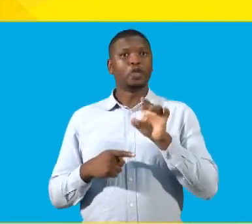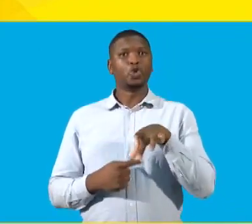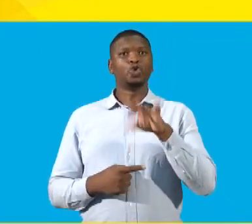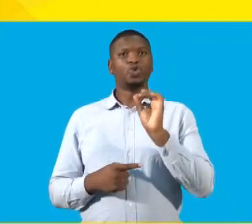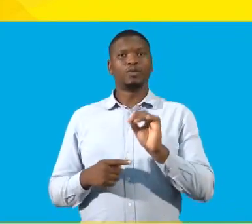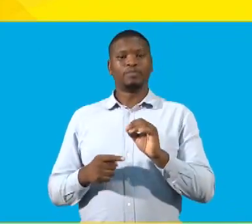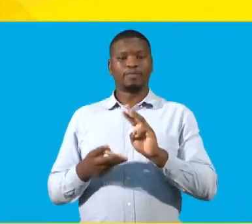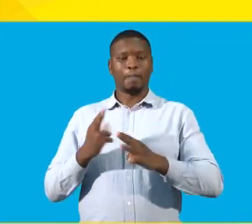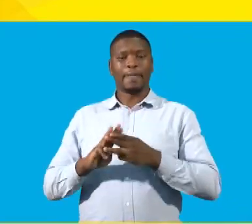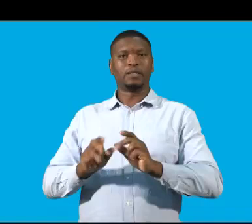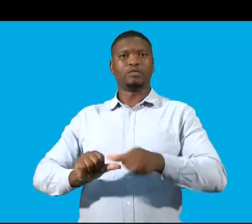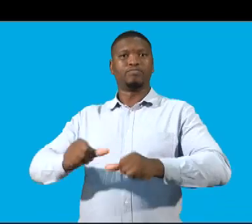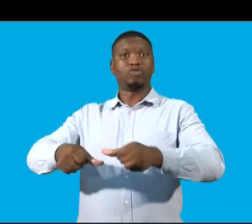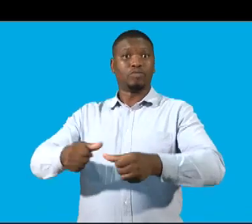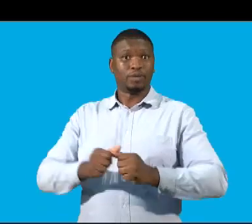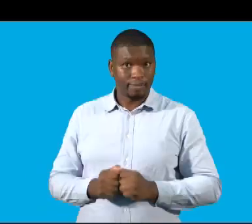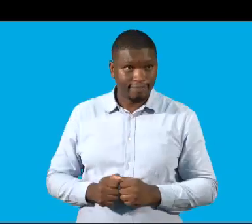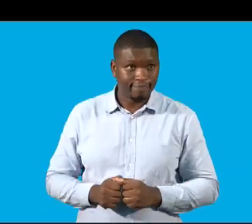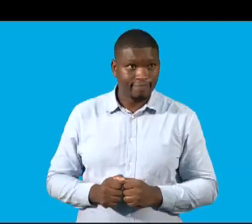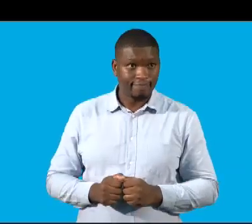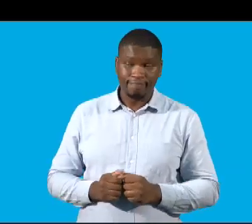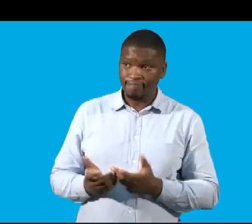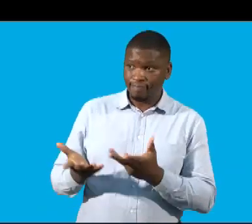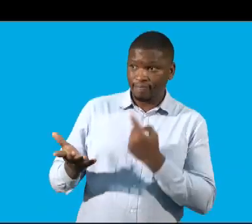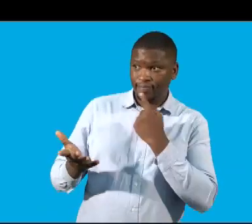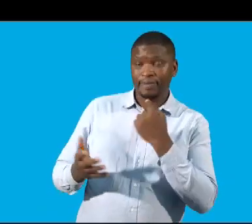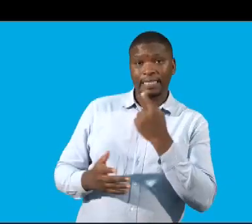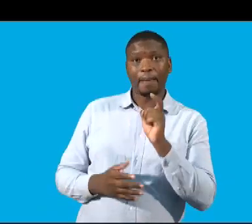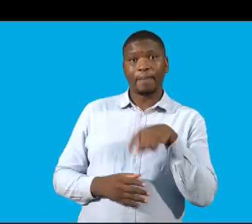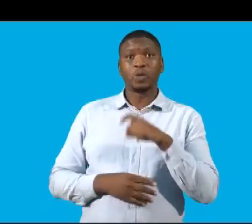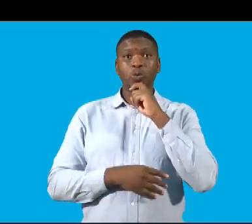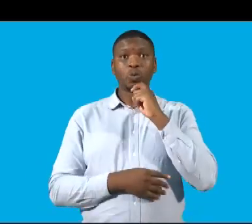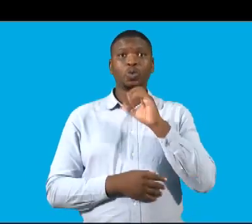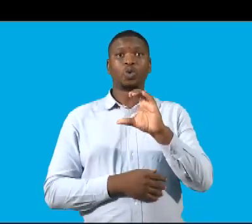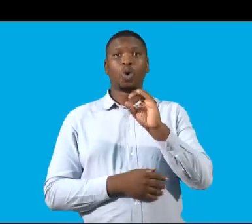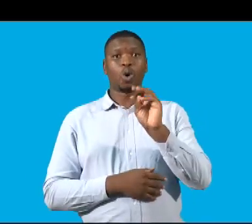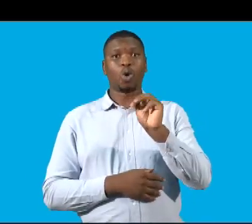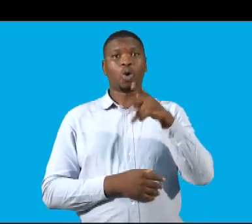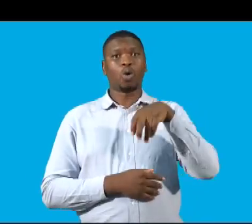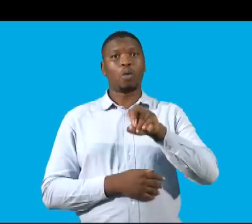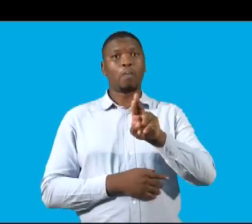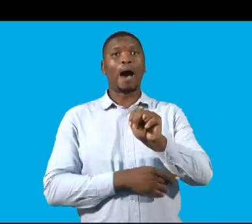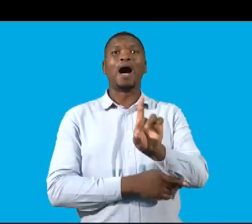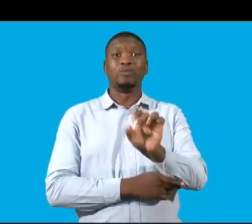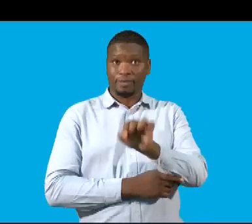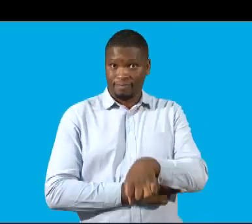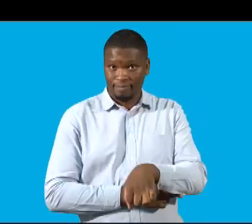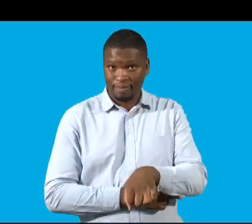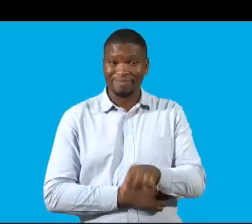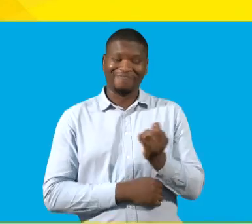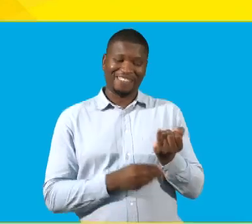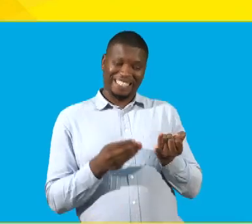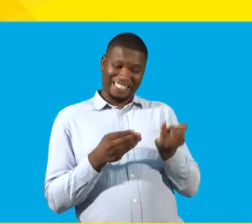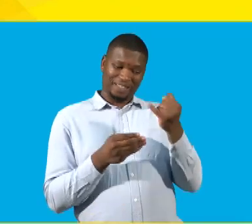need to choose a formula. And in the statement, we have been given there that it's a compound interest. Now, remember, if it is a